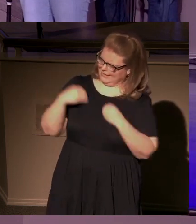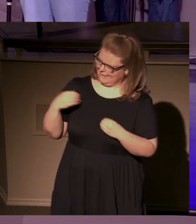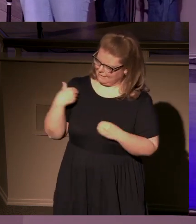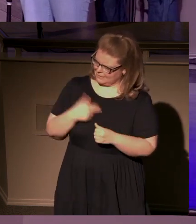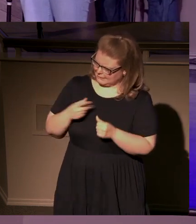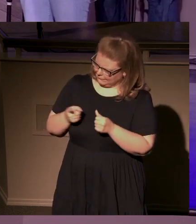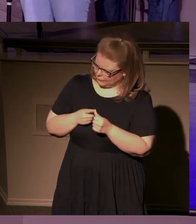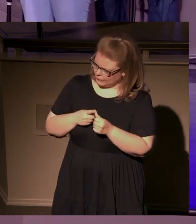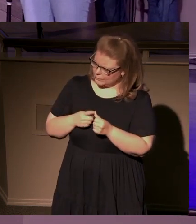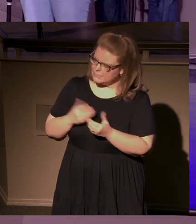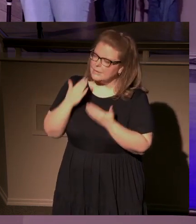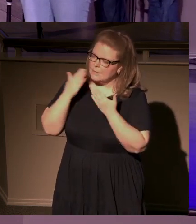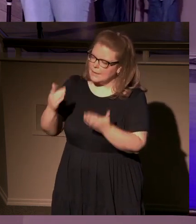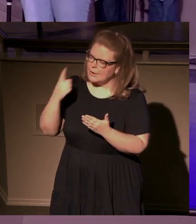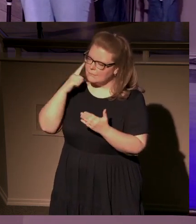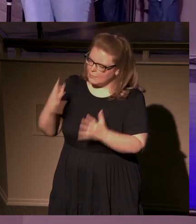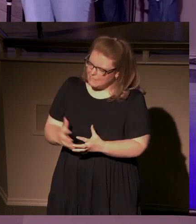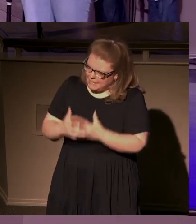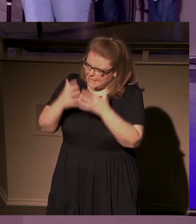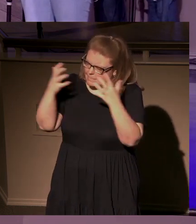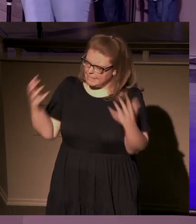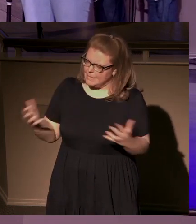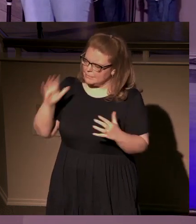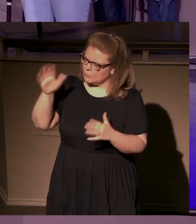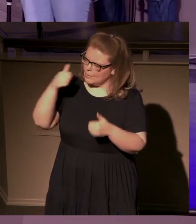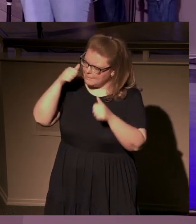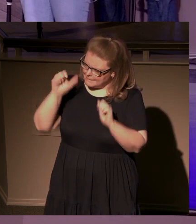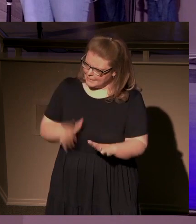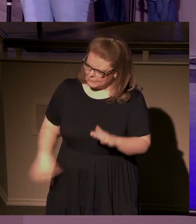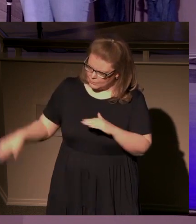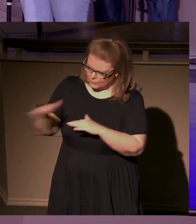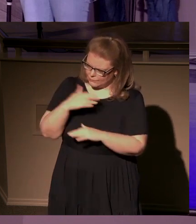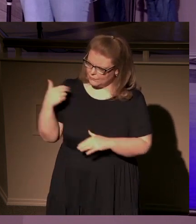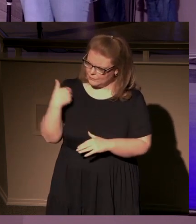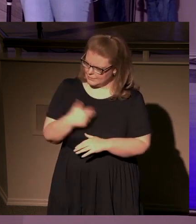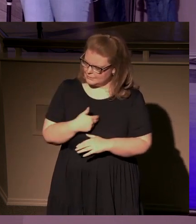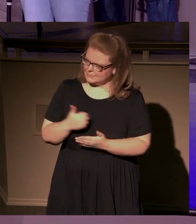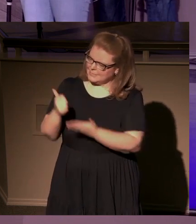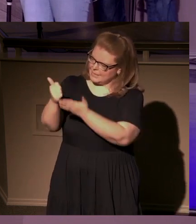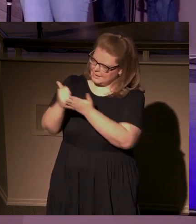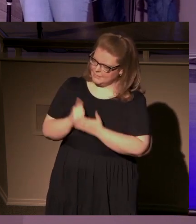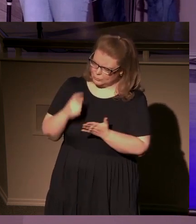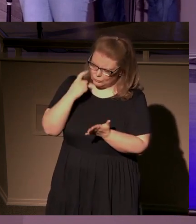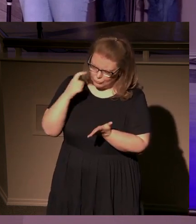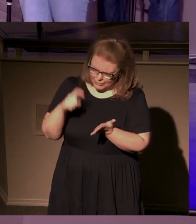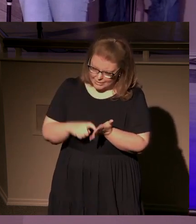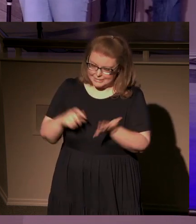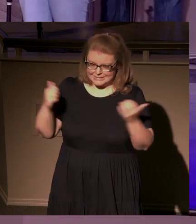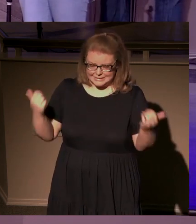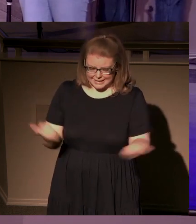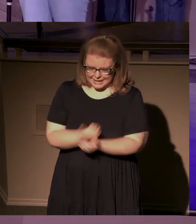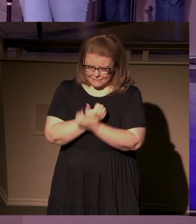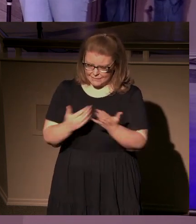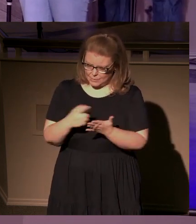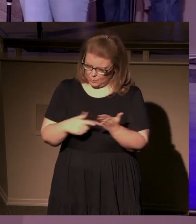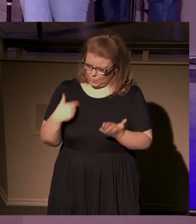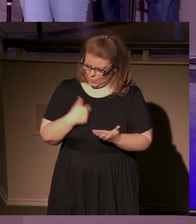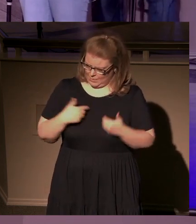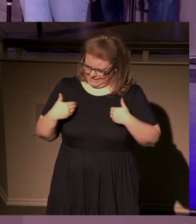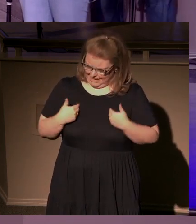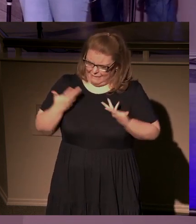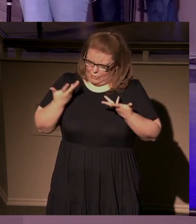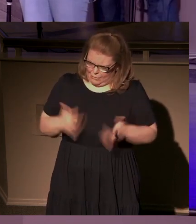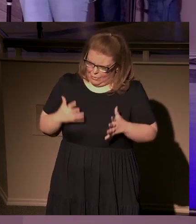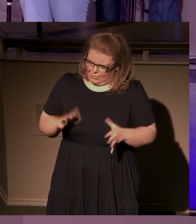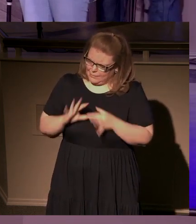God, for your abundance of your blessing on us, and help us to recognize that everything we have is yours. Help us to